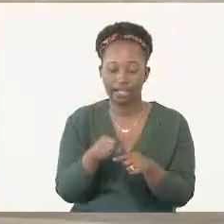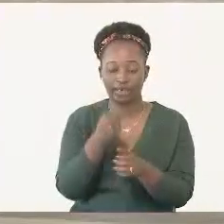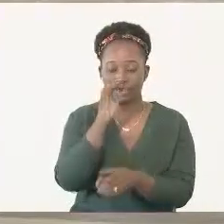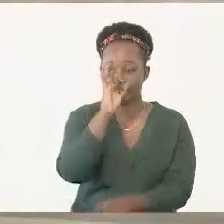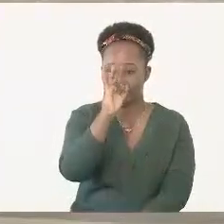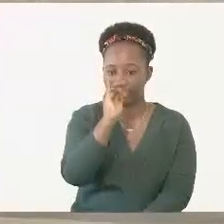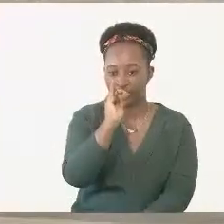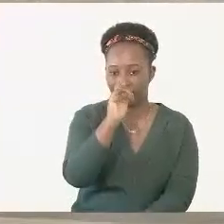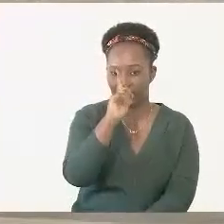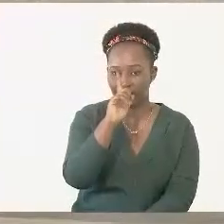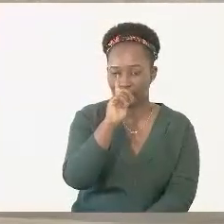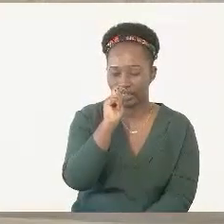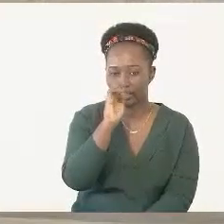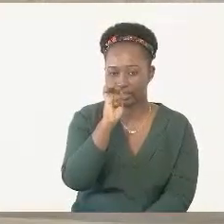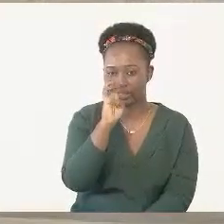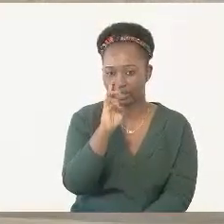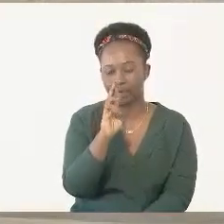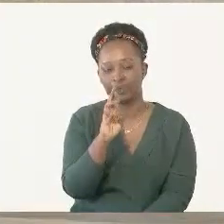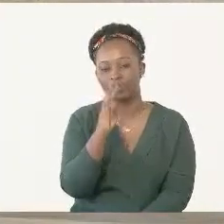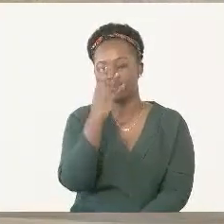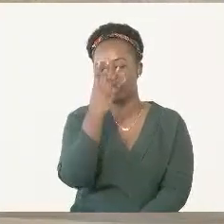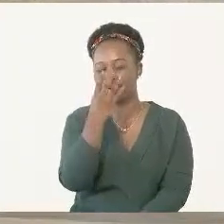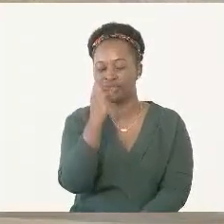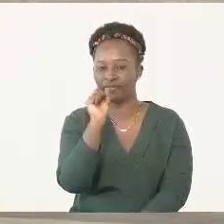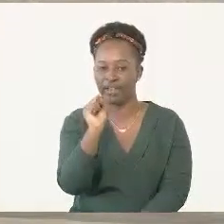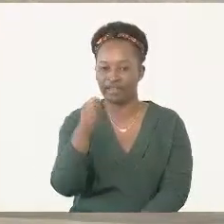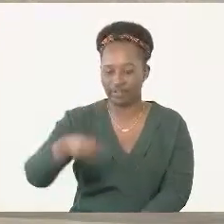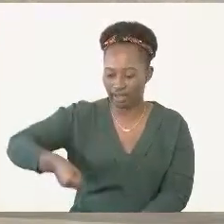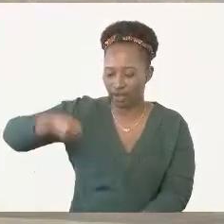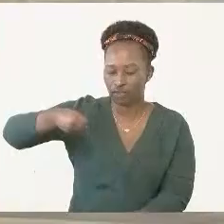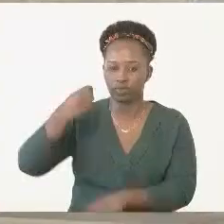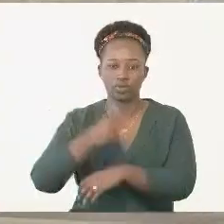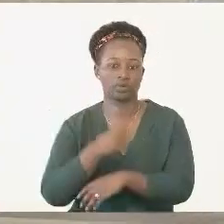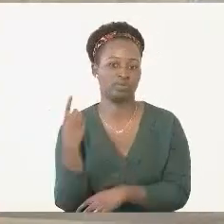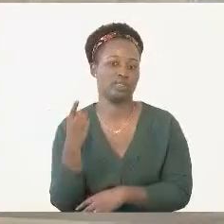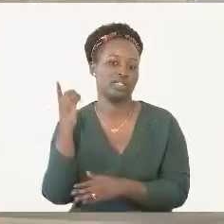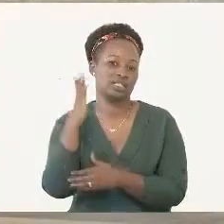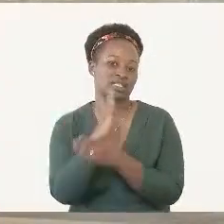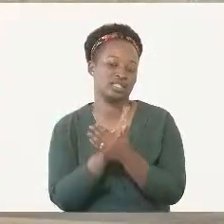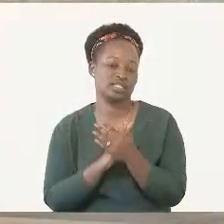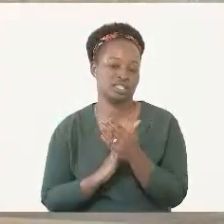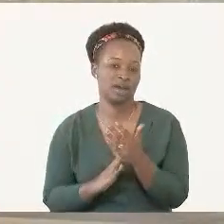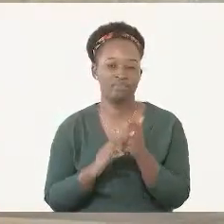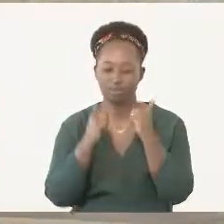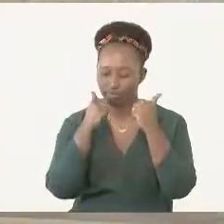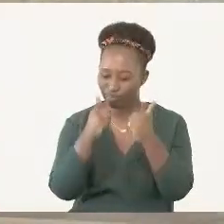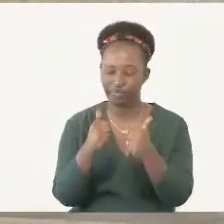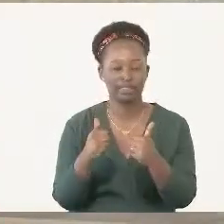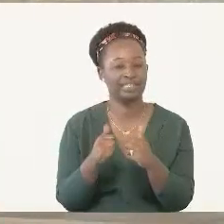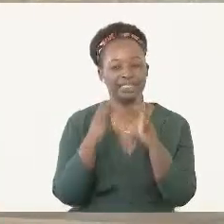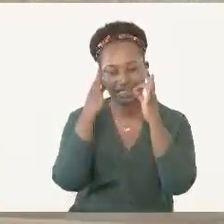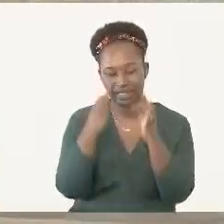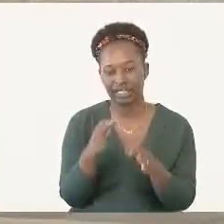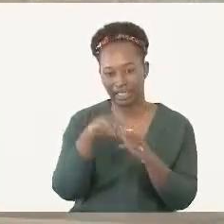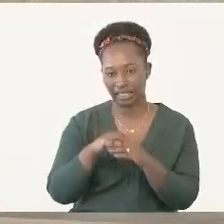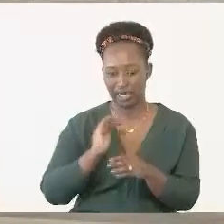of blood per day. Now, students, these are some of the amazing facts about our body.